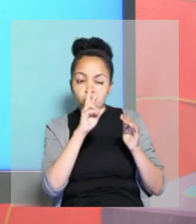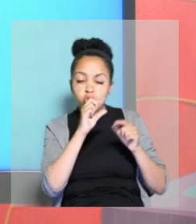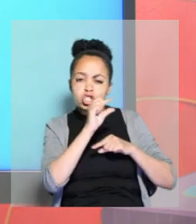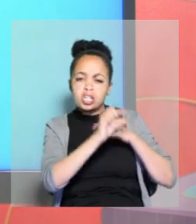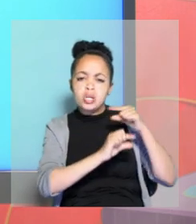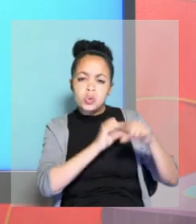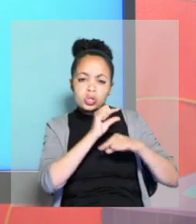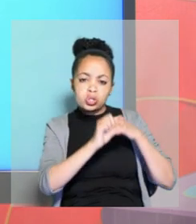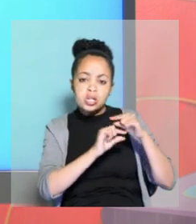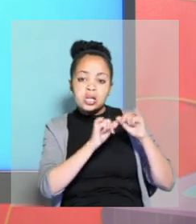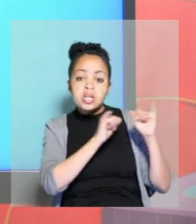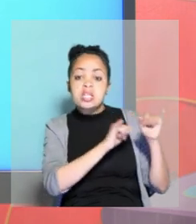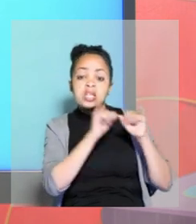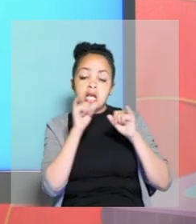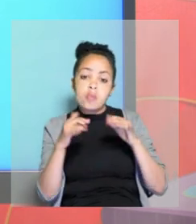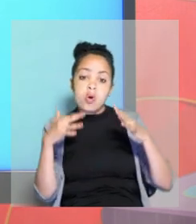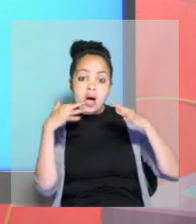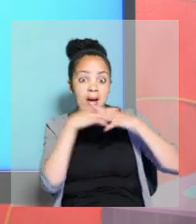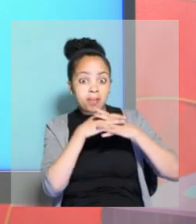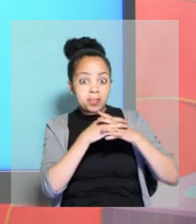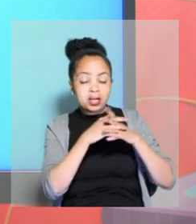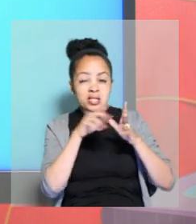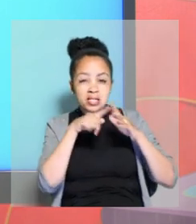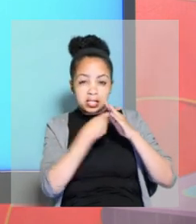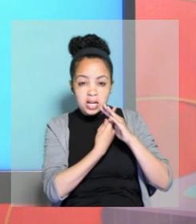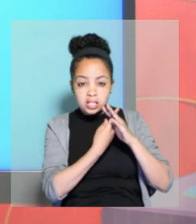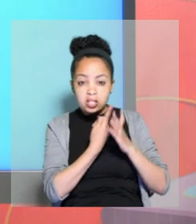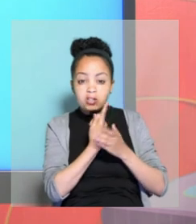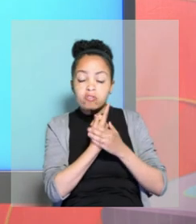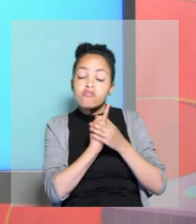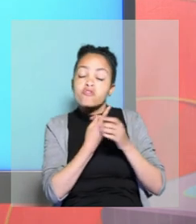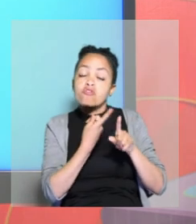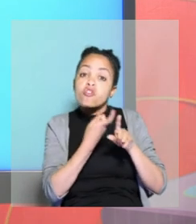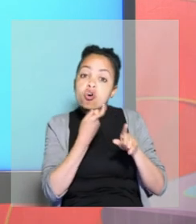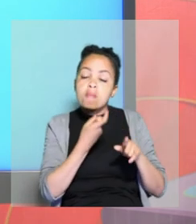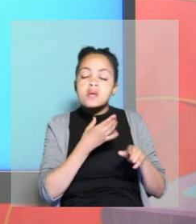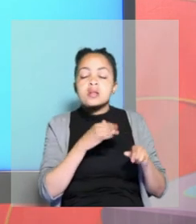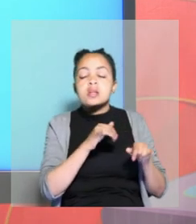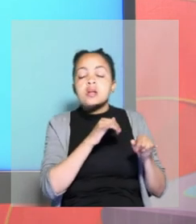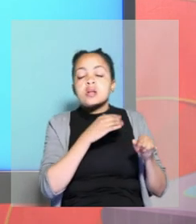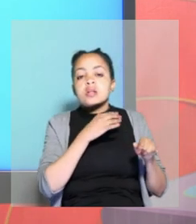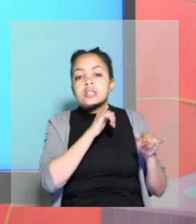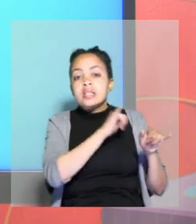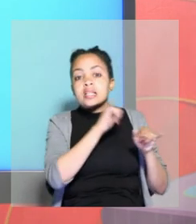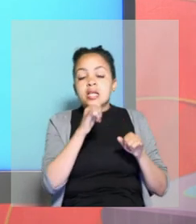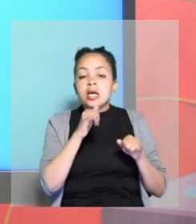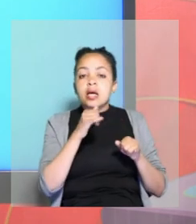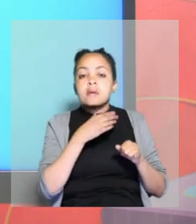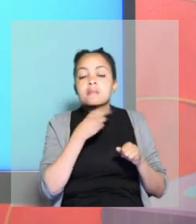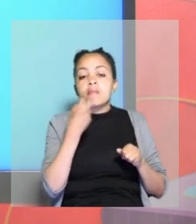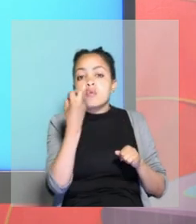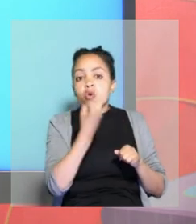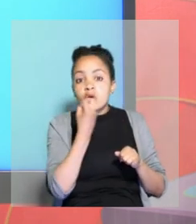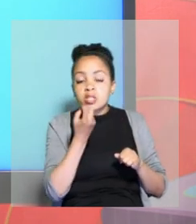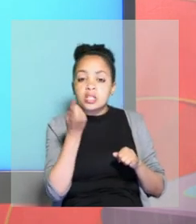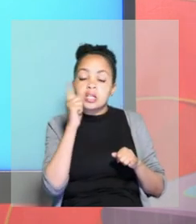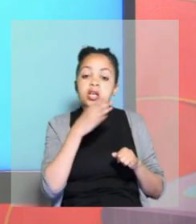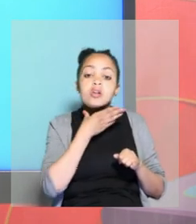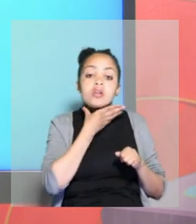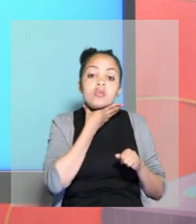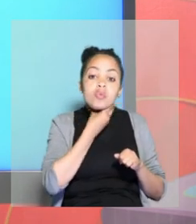the monohybrid cross, if start from homozygous purple and the homozygous white, we can obtain 3-to-1